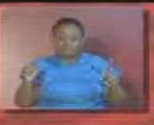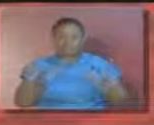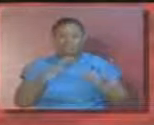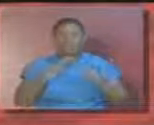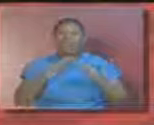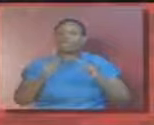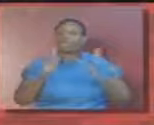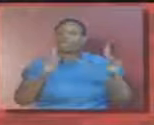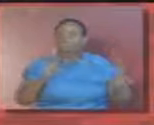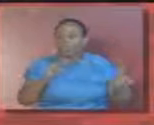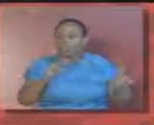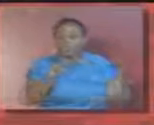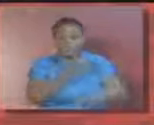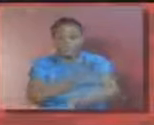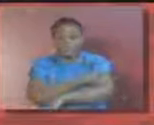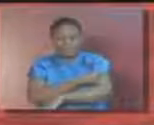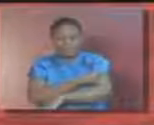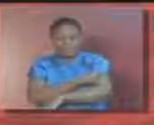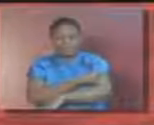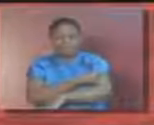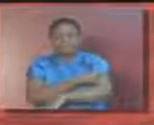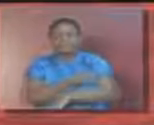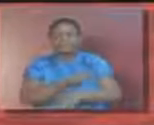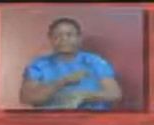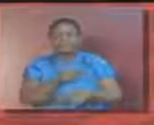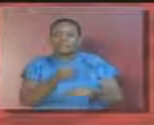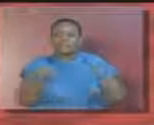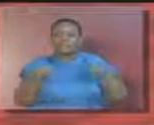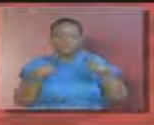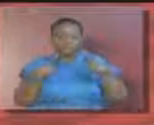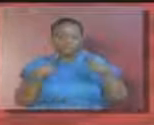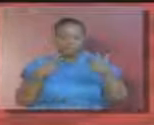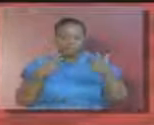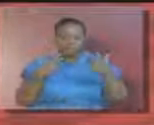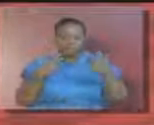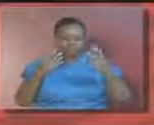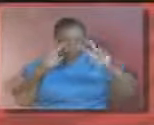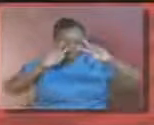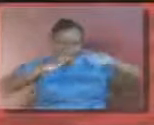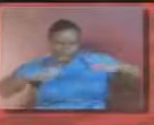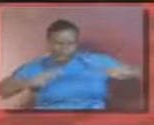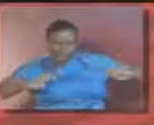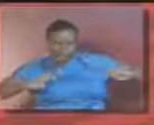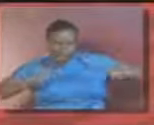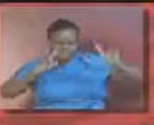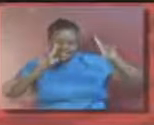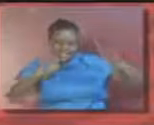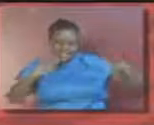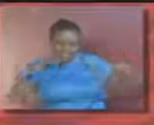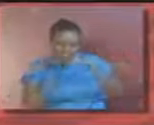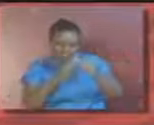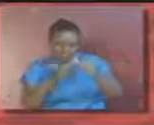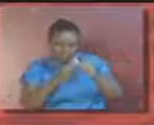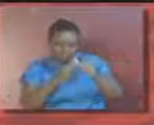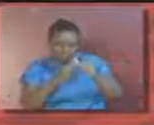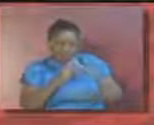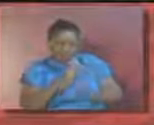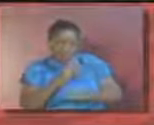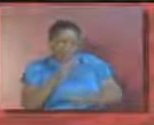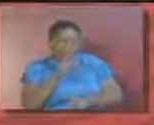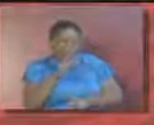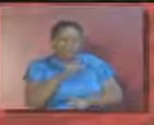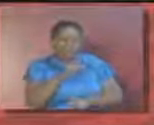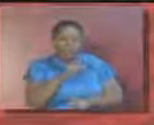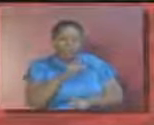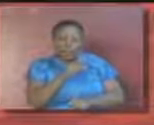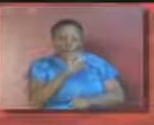screening form that really tries to identify persons as an additional layer of protection in the event that